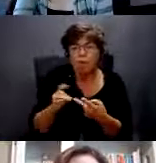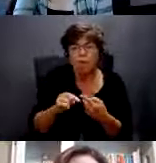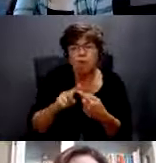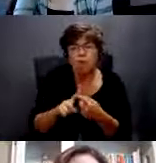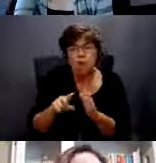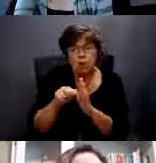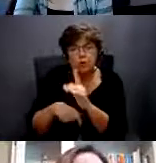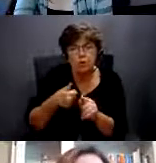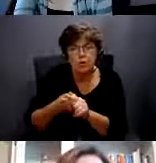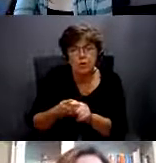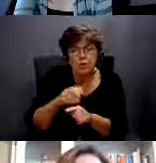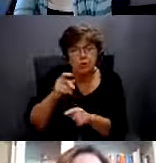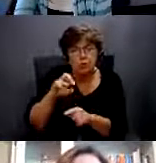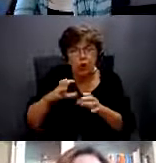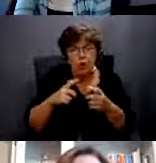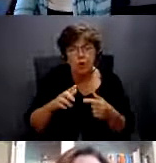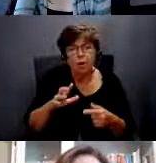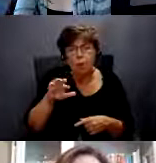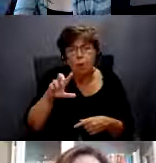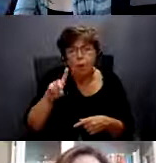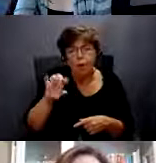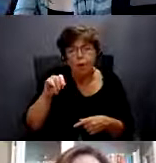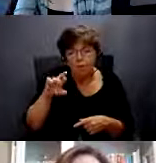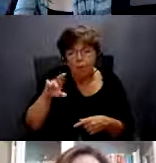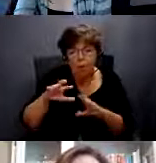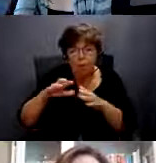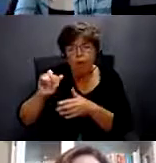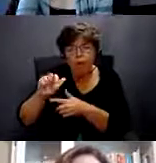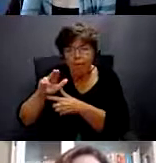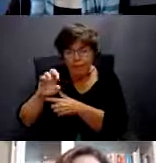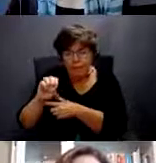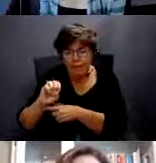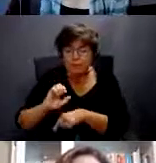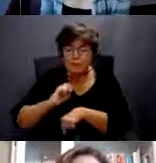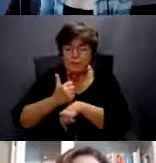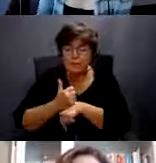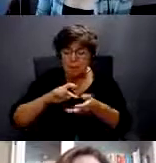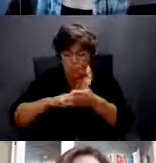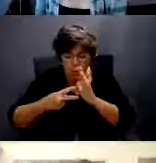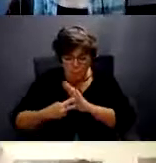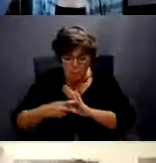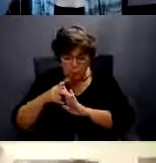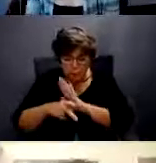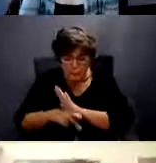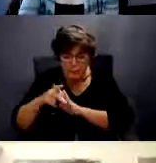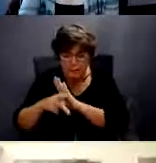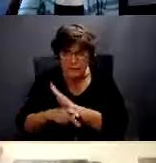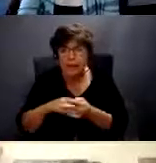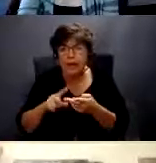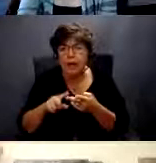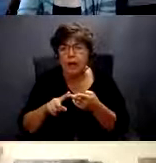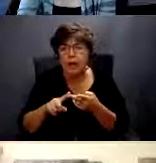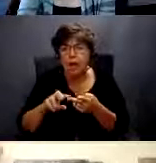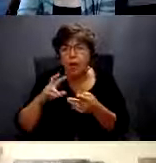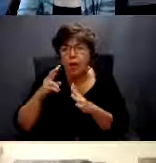Charter, language from Wildflower Alliance's Defining Principles, the Reading Anti-Racism Book Club